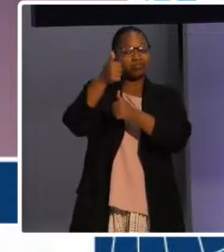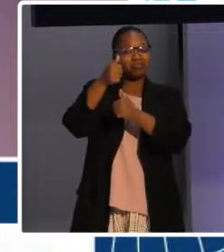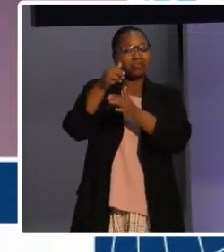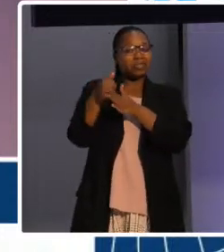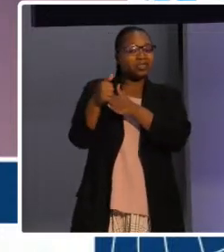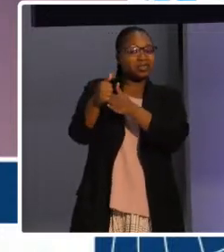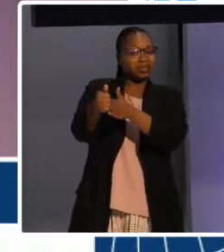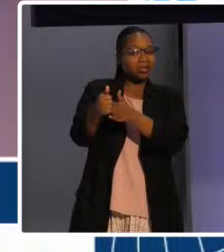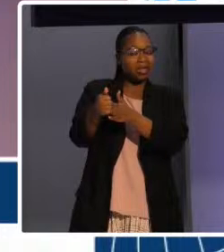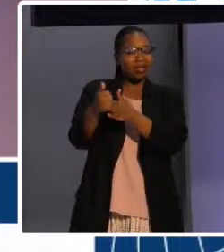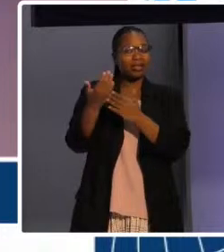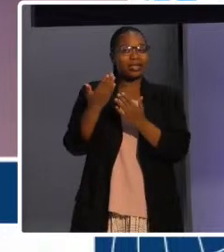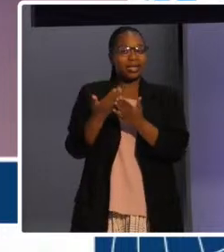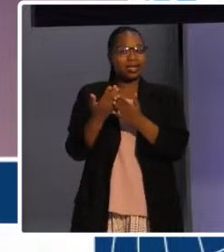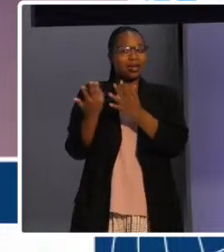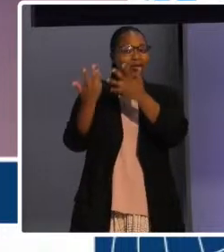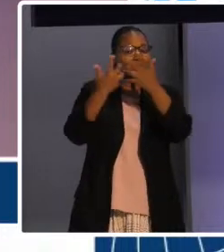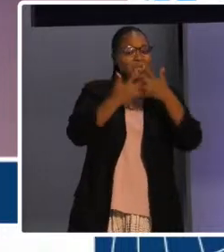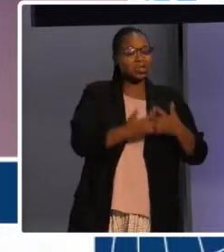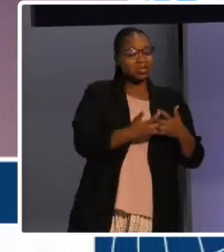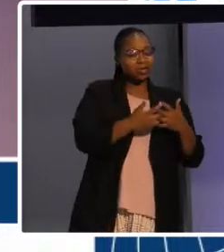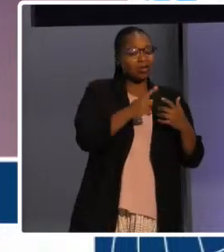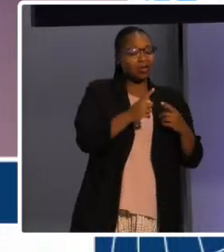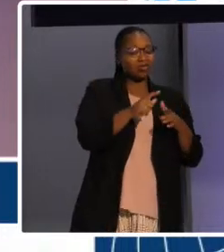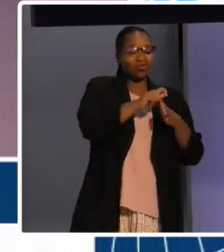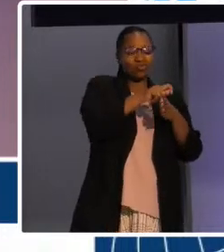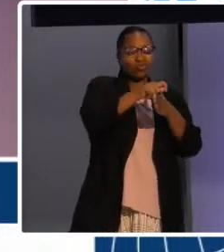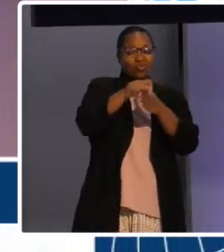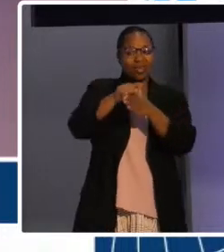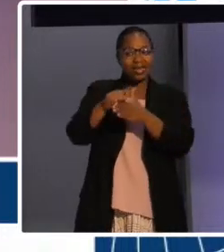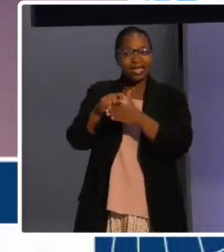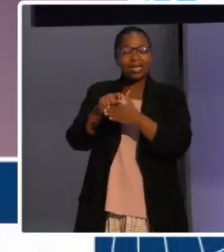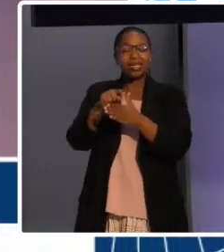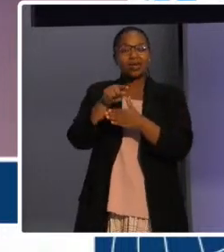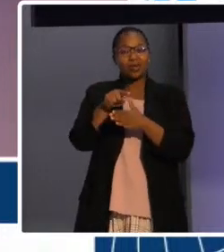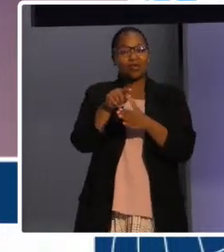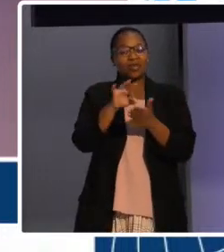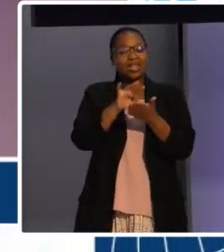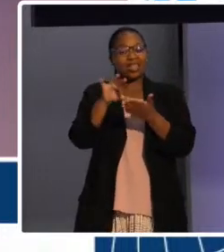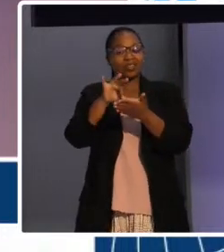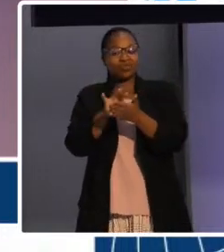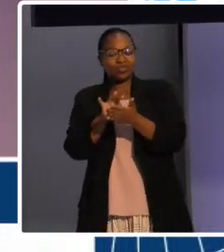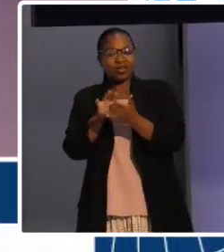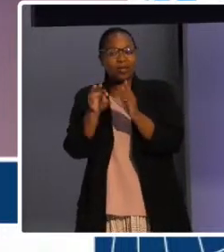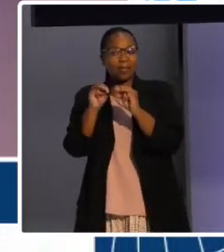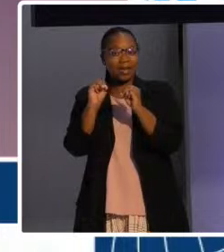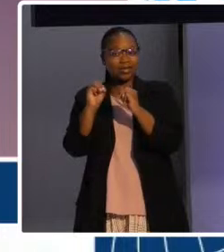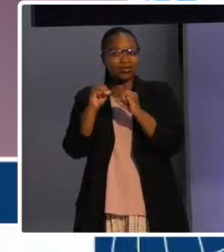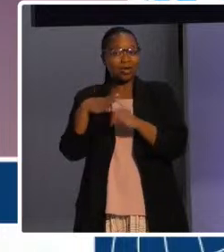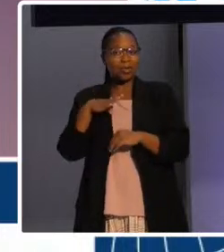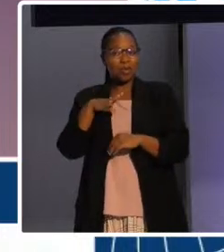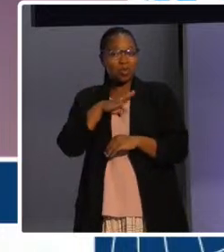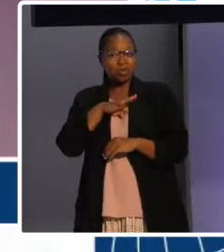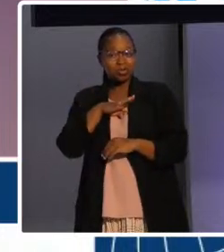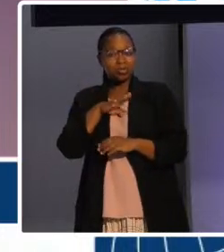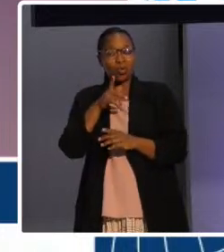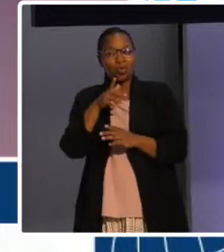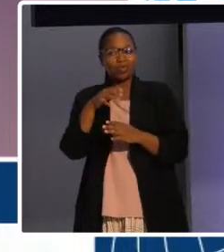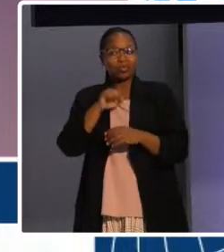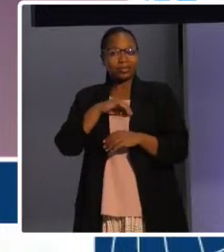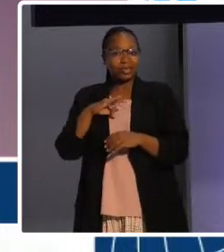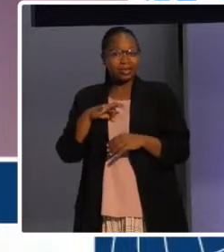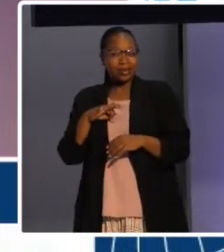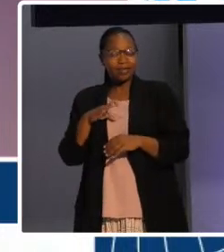coordination and planning of election management bodies are enhanced to withstand the vagaries of